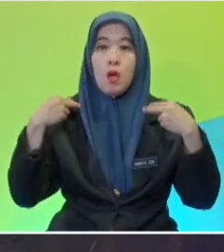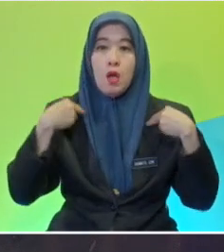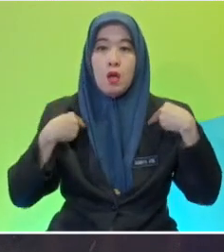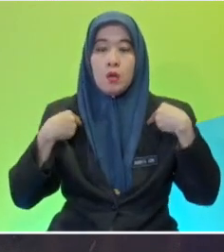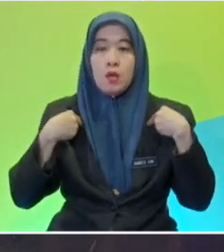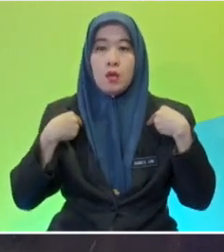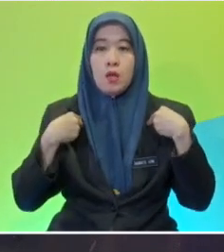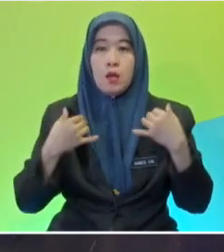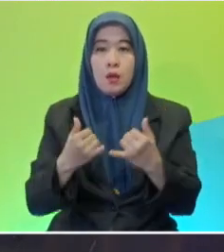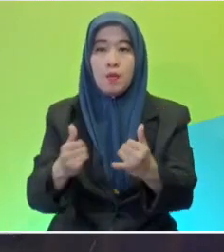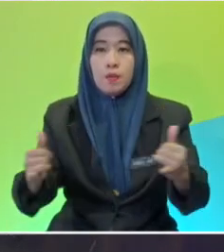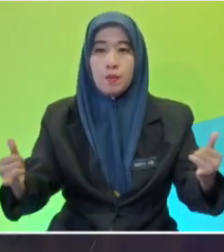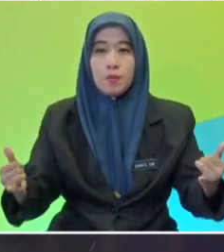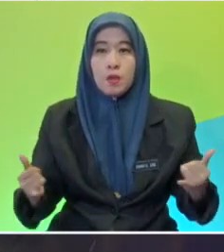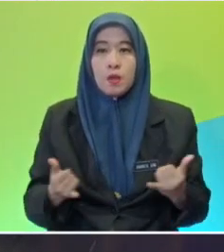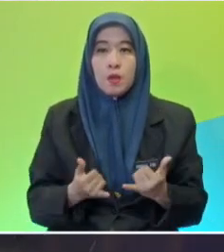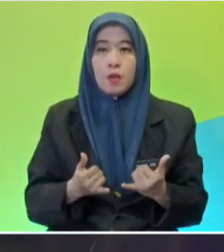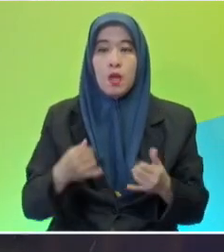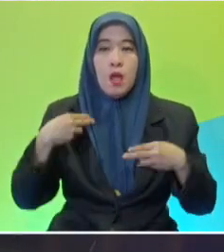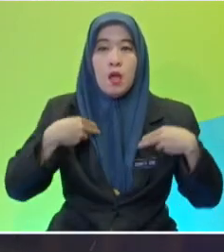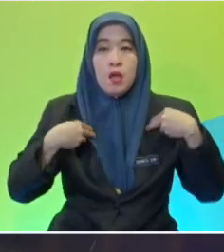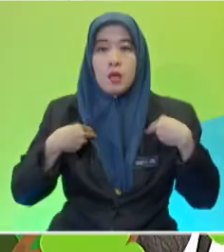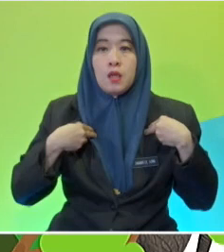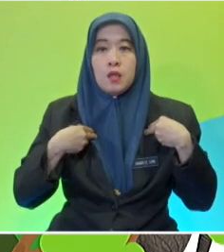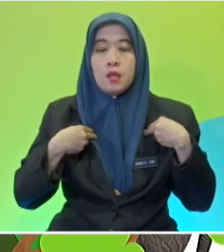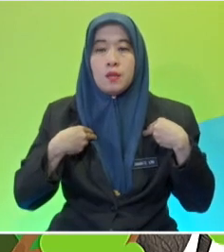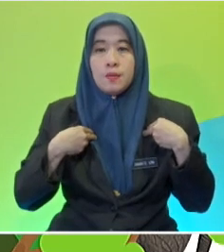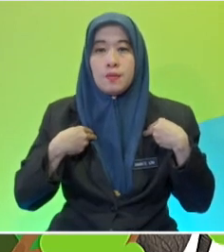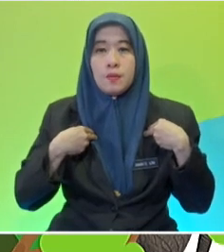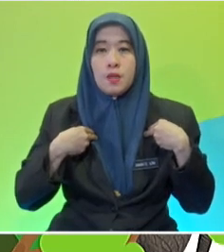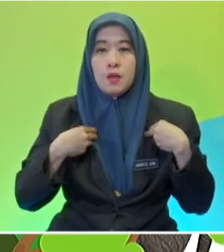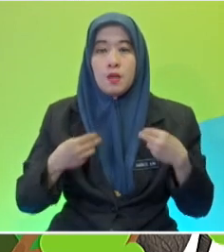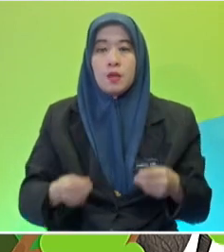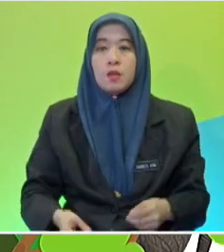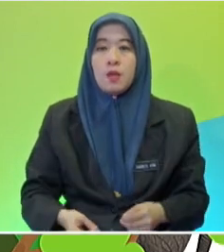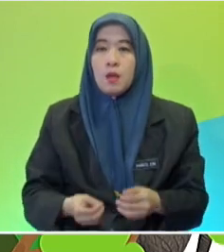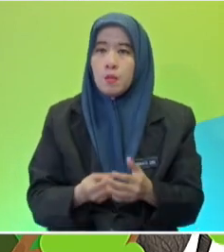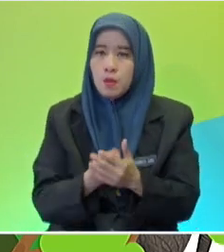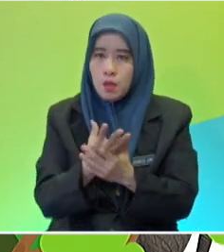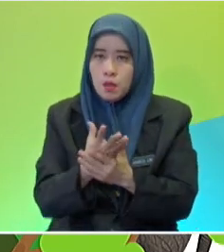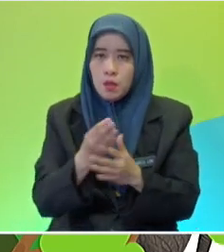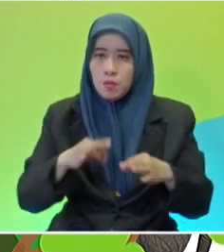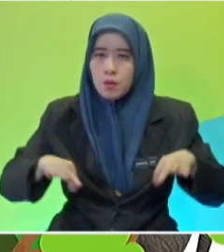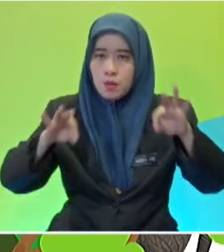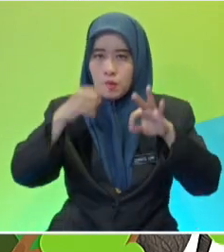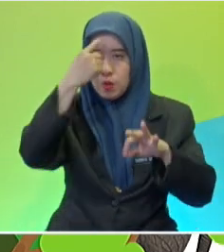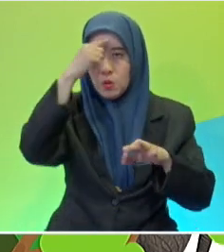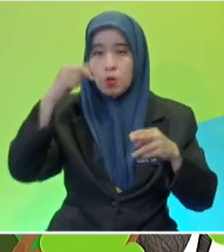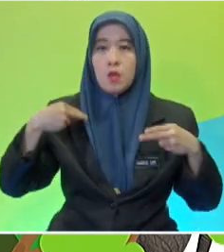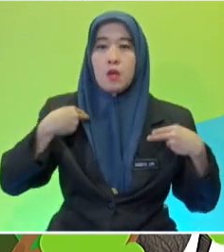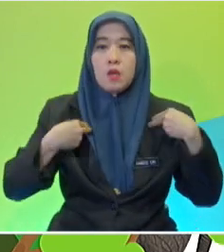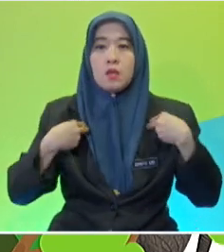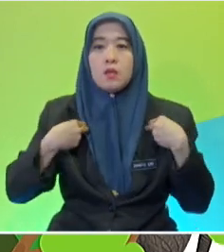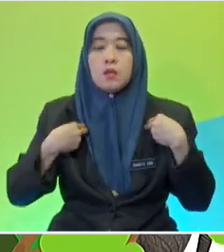where do animals stay. Okay, so plants are very important for the animals to live on it, and